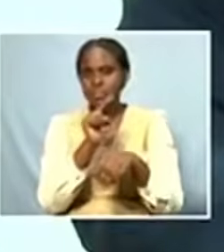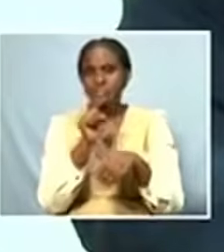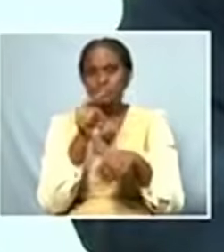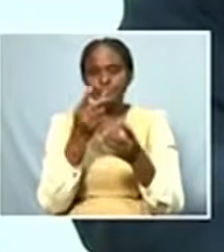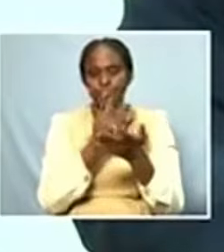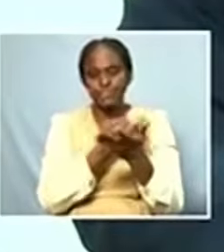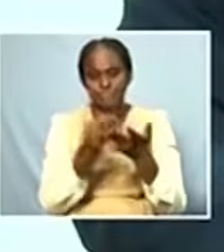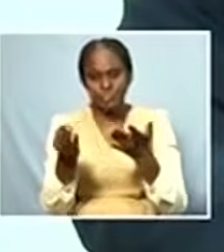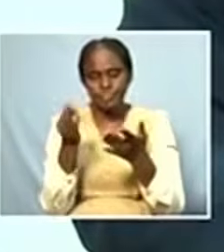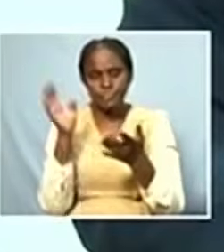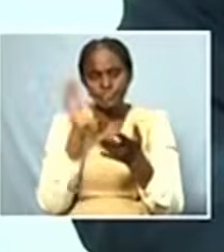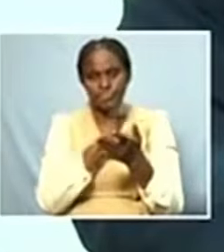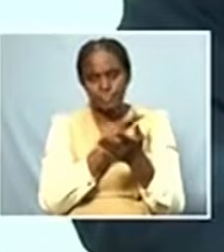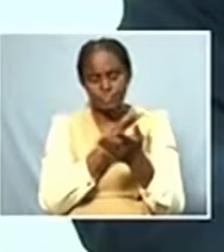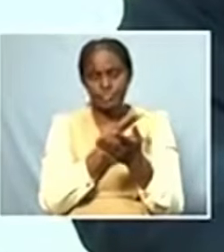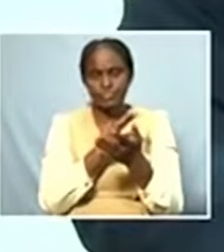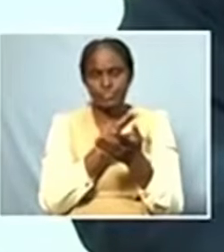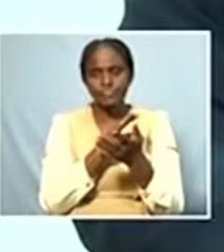failed.